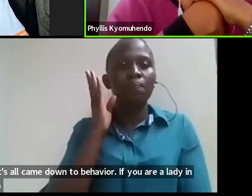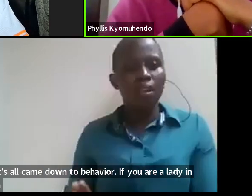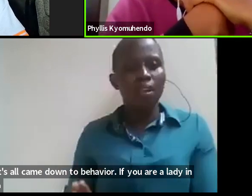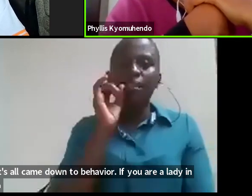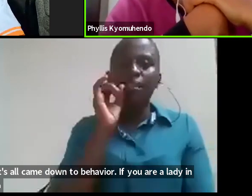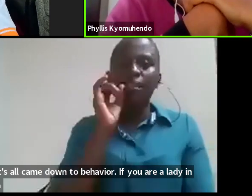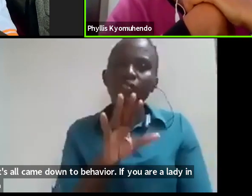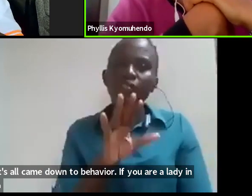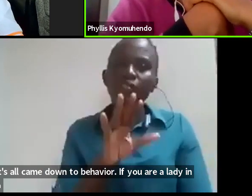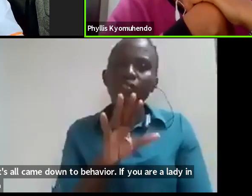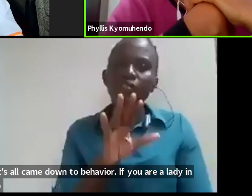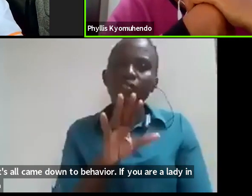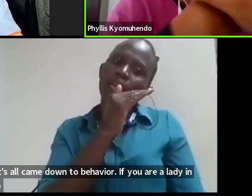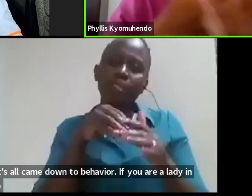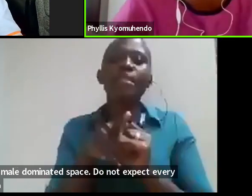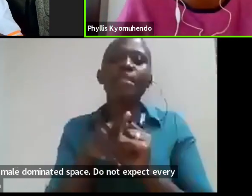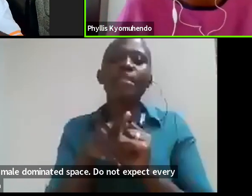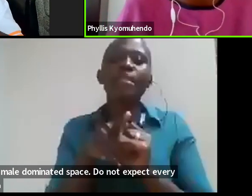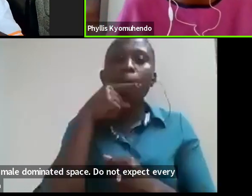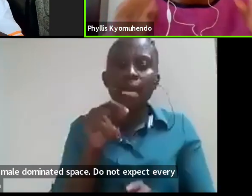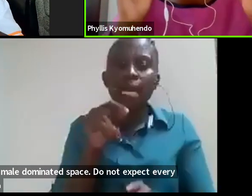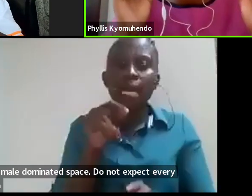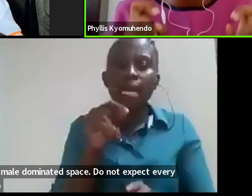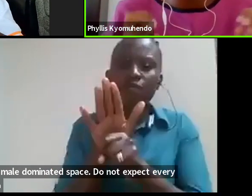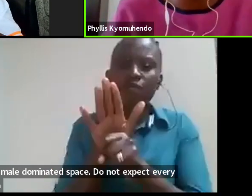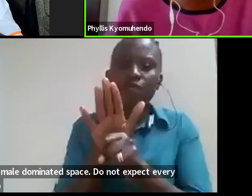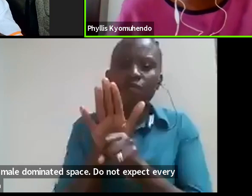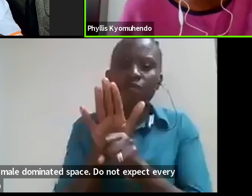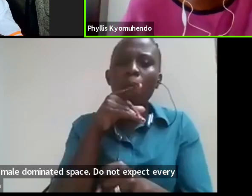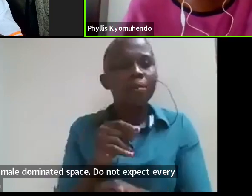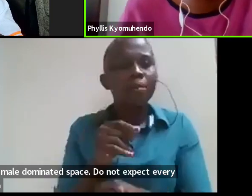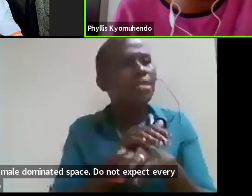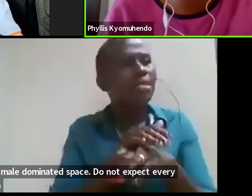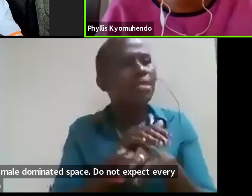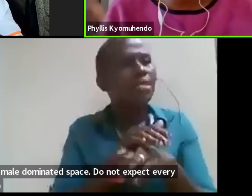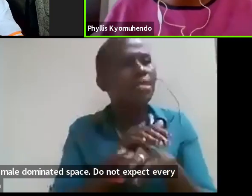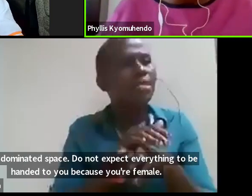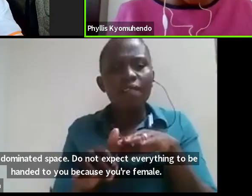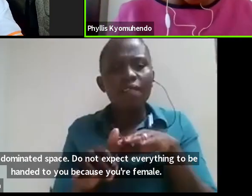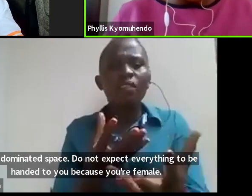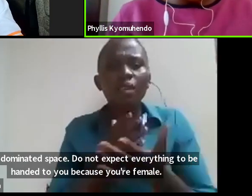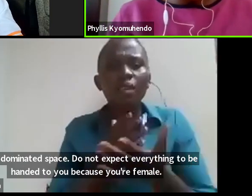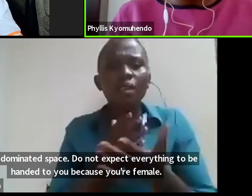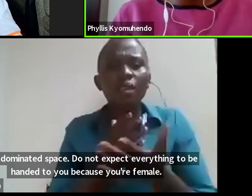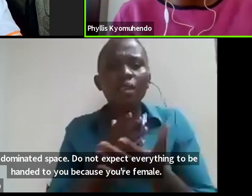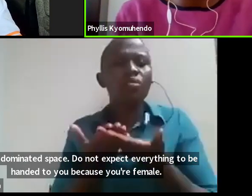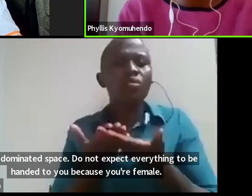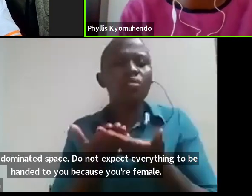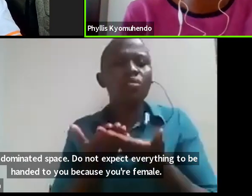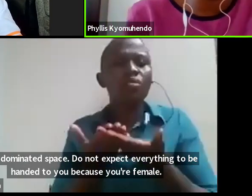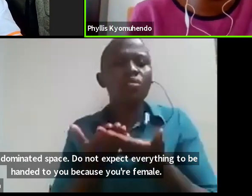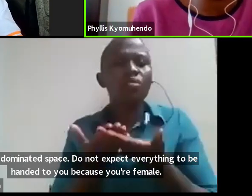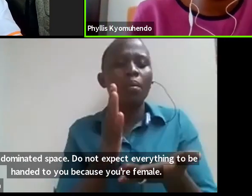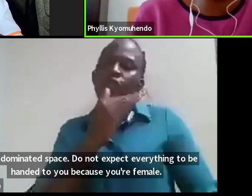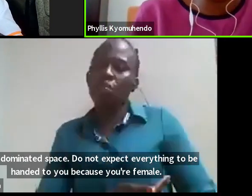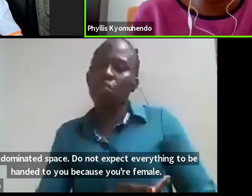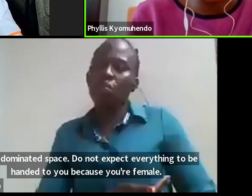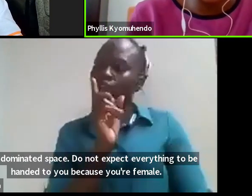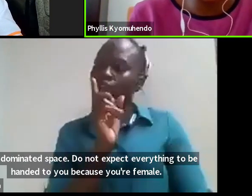not expect everything to be handed to you because you're female. Be as assertive as everyone else. You know, we create